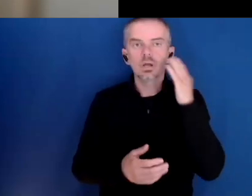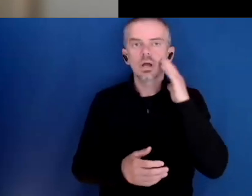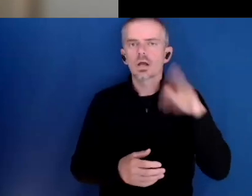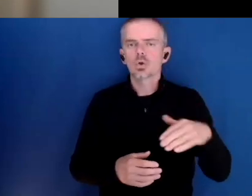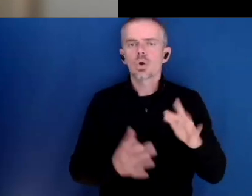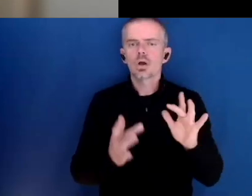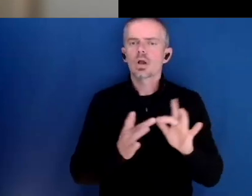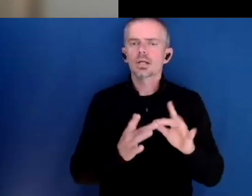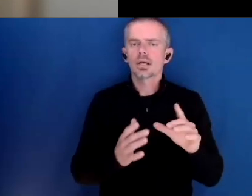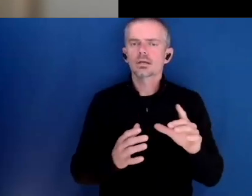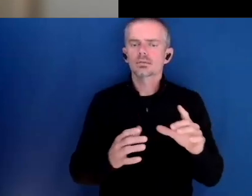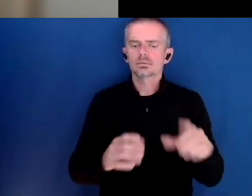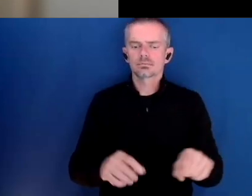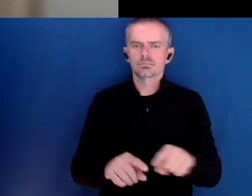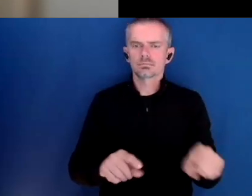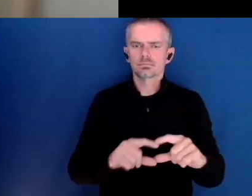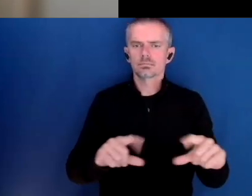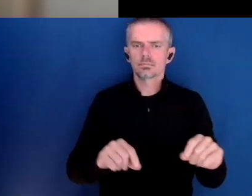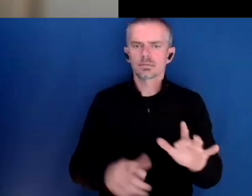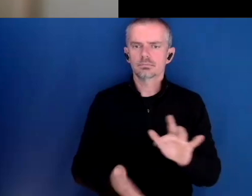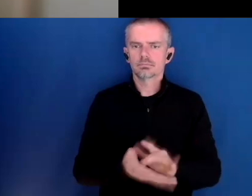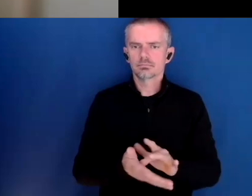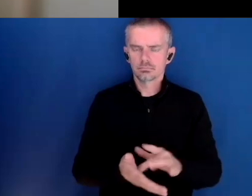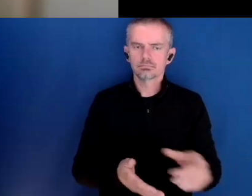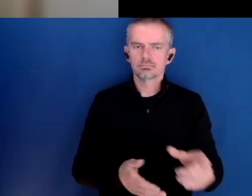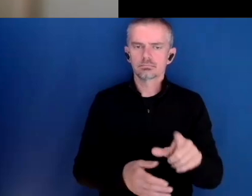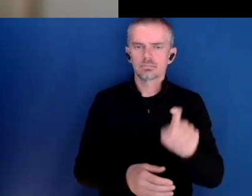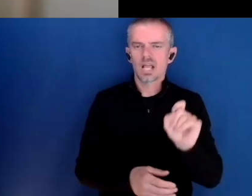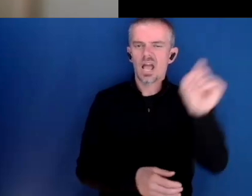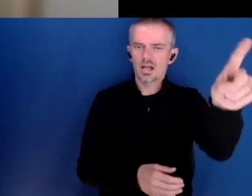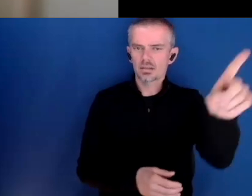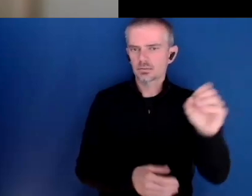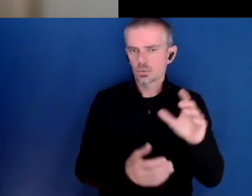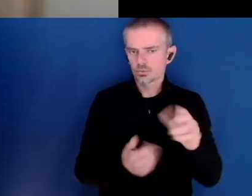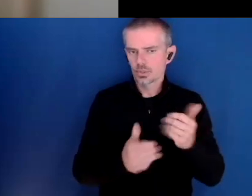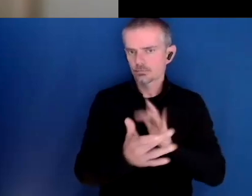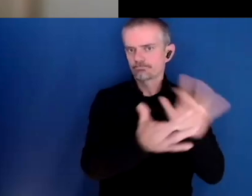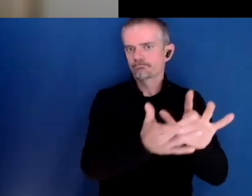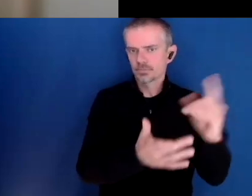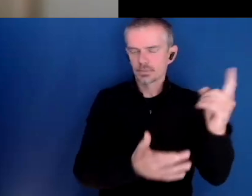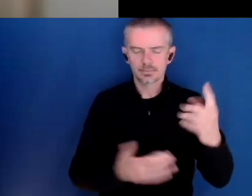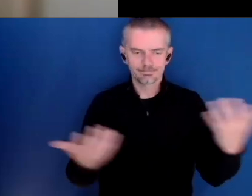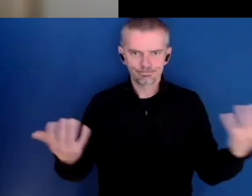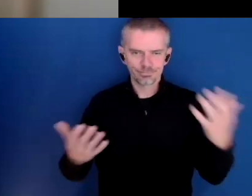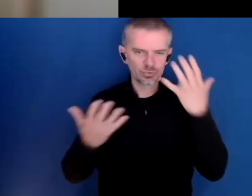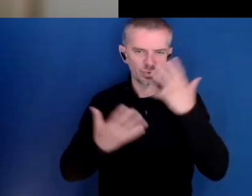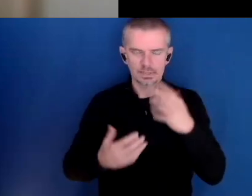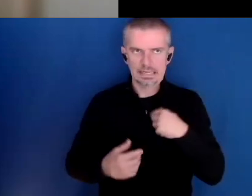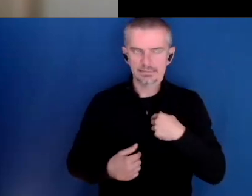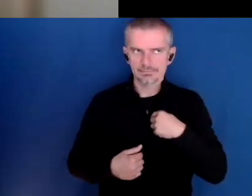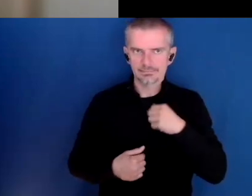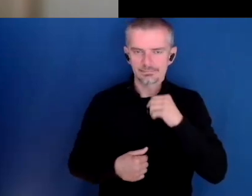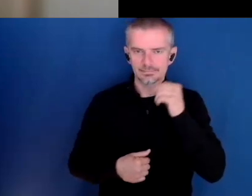that you can ask questions on or reach out to somebody. Unfortunately, I just don't have that experience working in